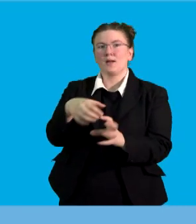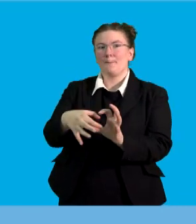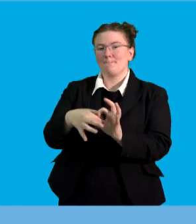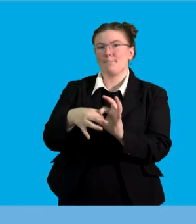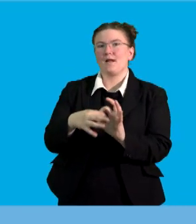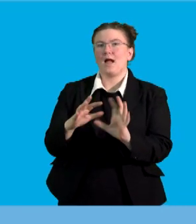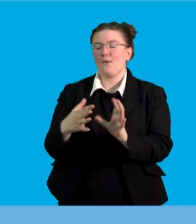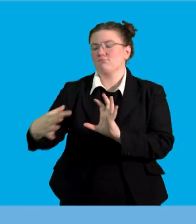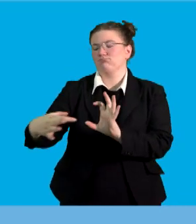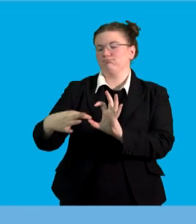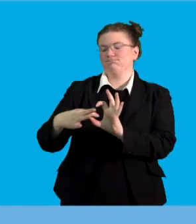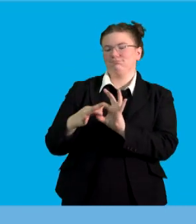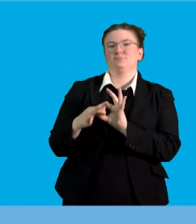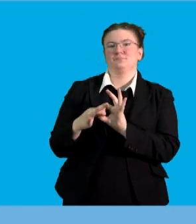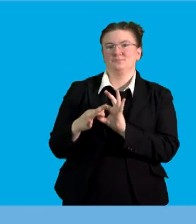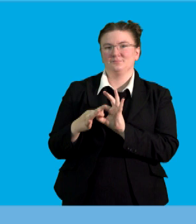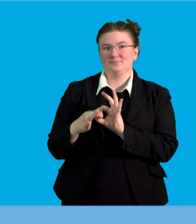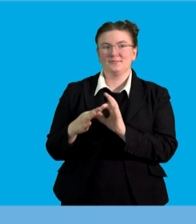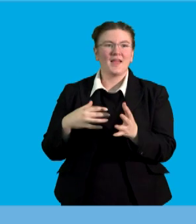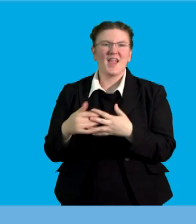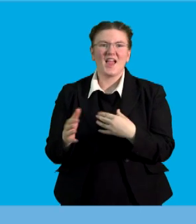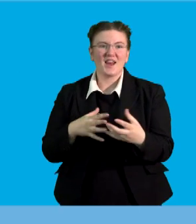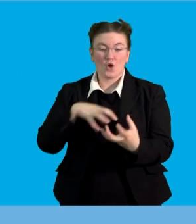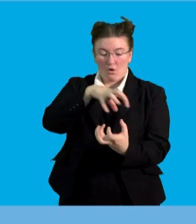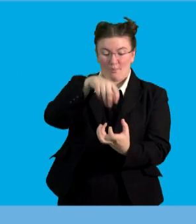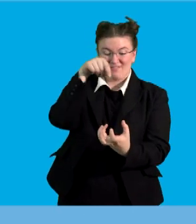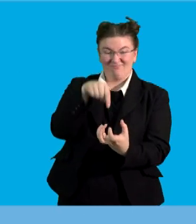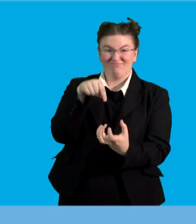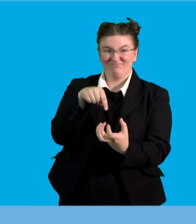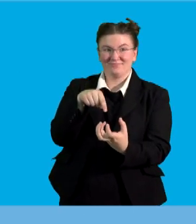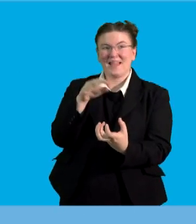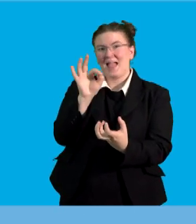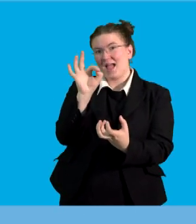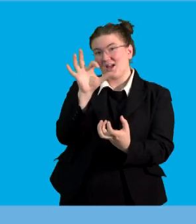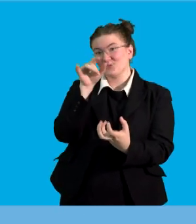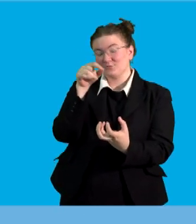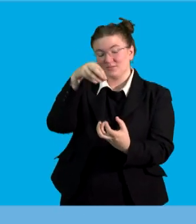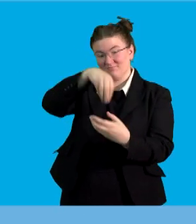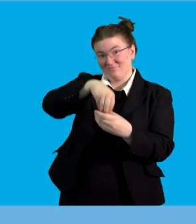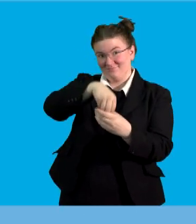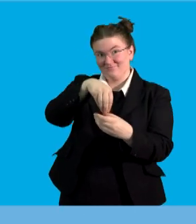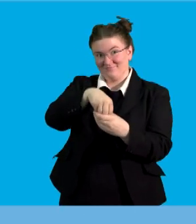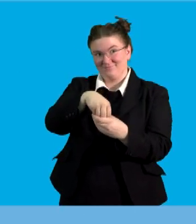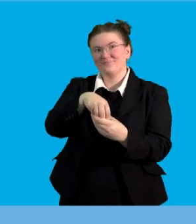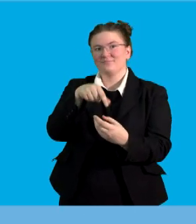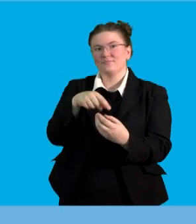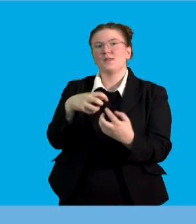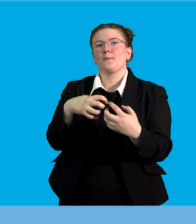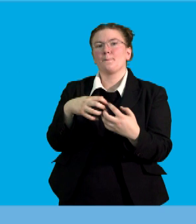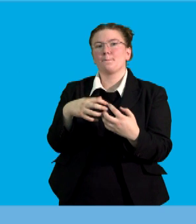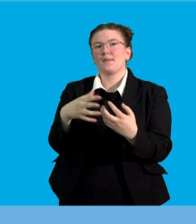by chemical bonds. So we know that in any compound that we have, the atoms that are making up that particular compound,